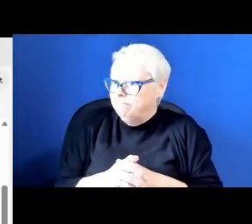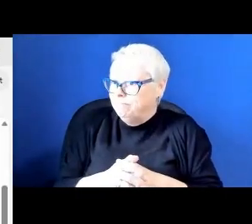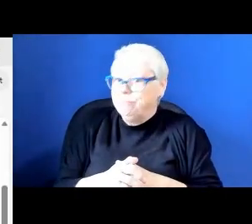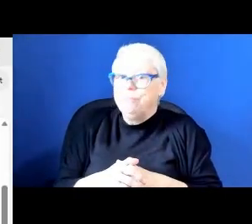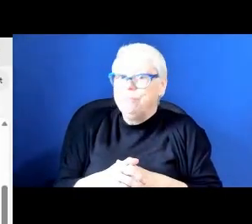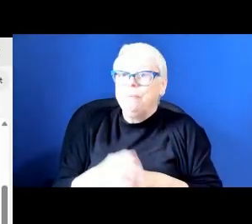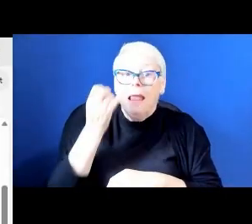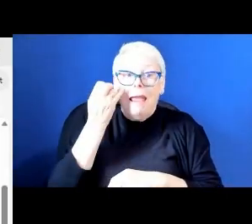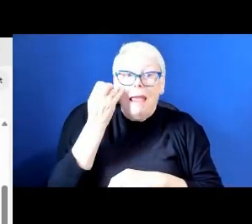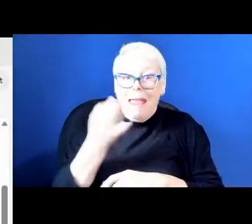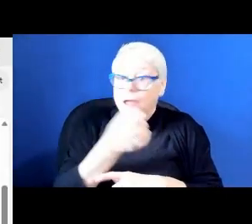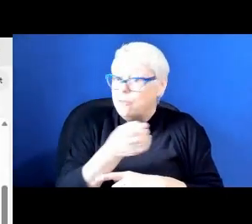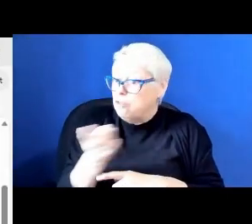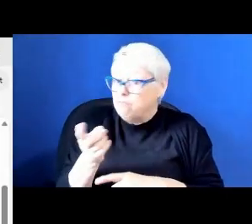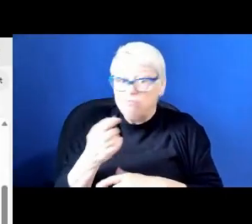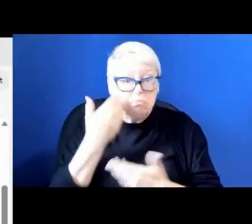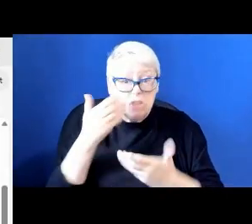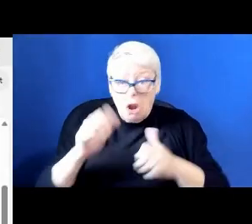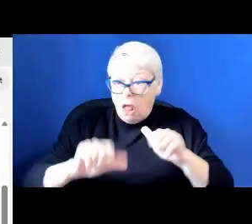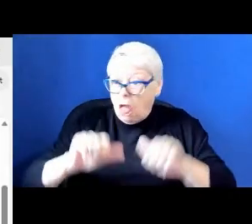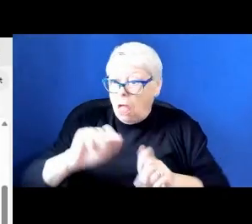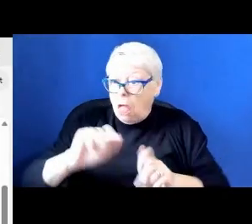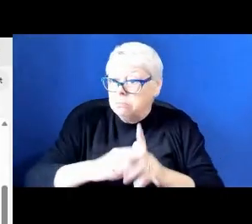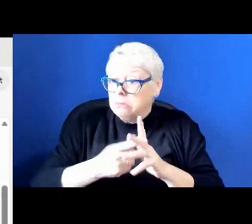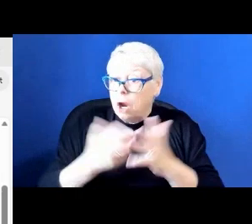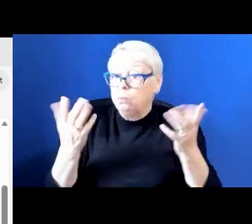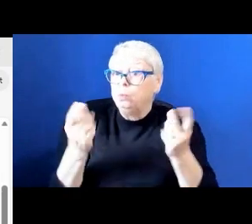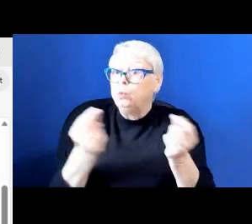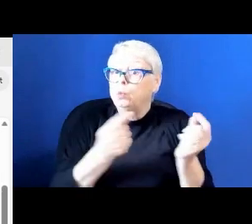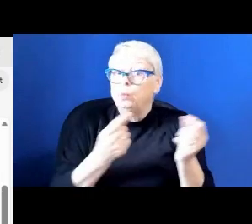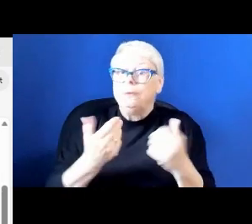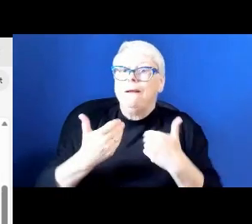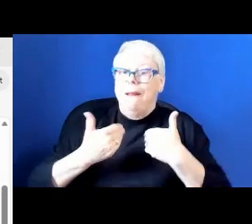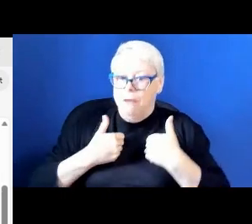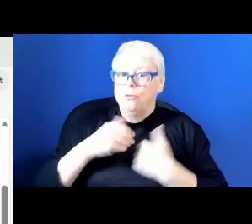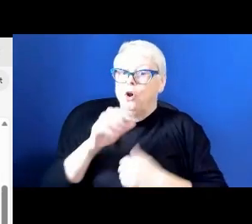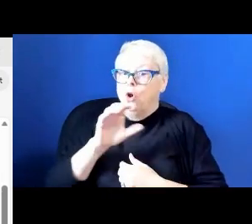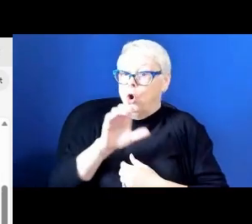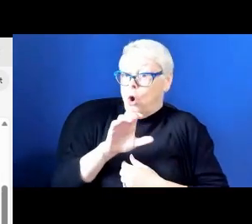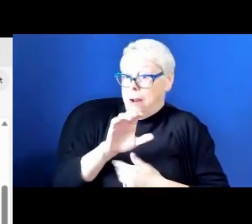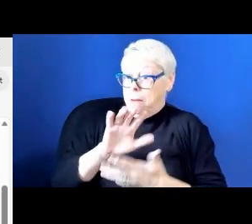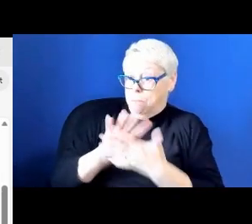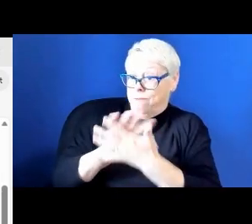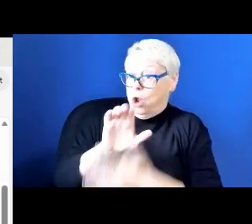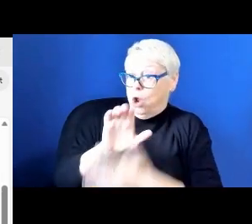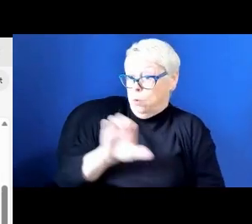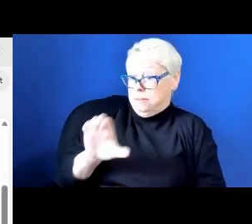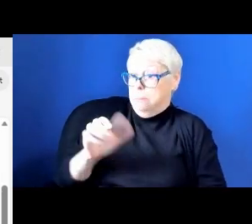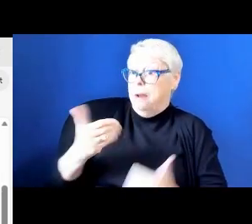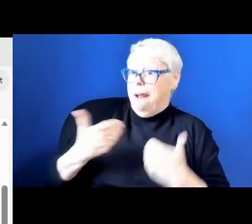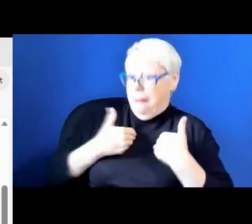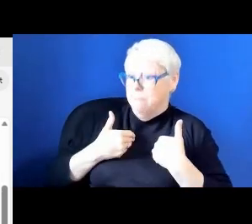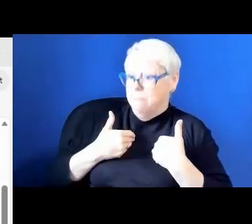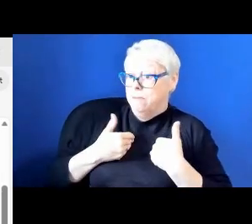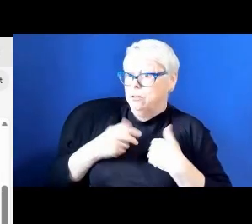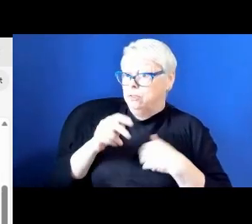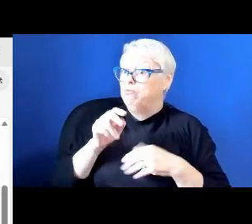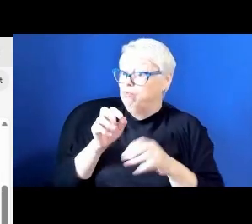you are not sure where to start, we have here as well captioned video, and it is containing as